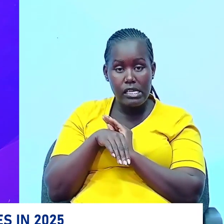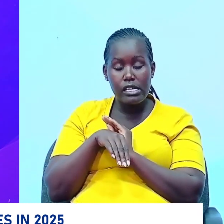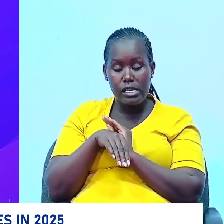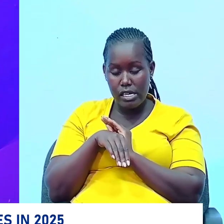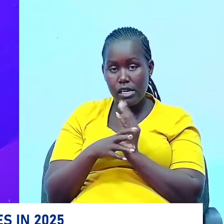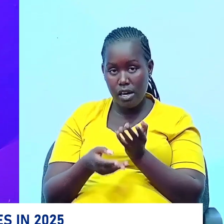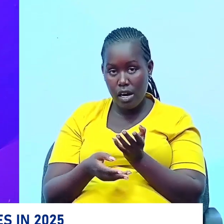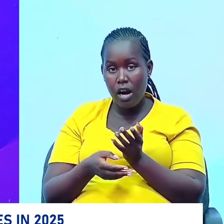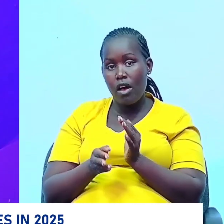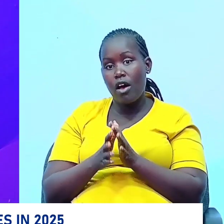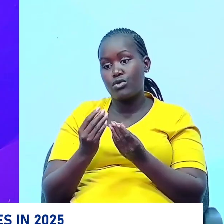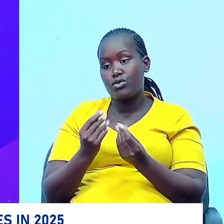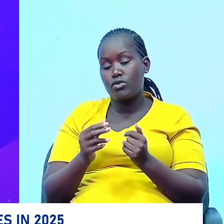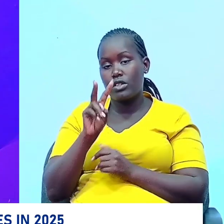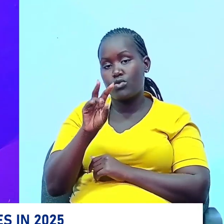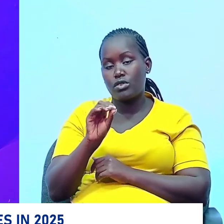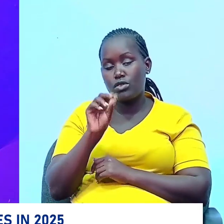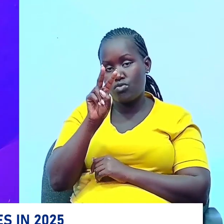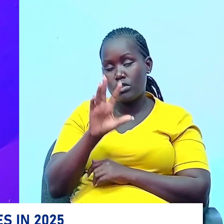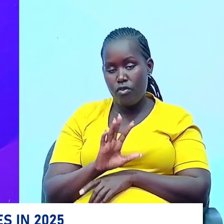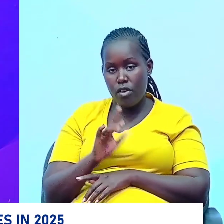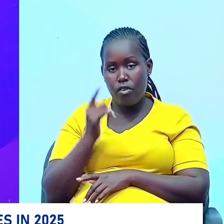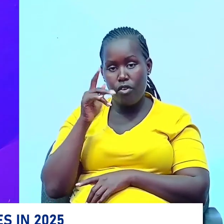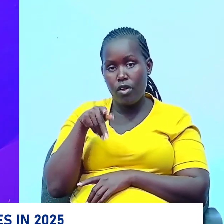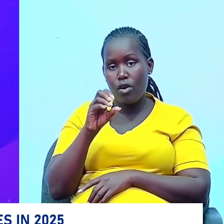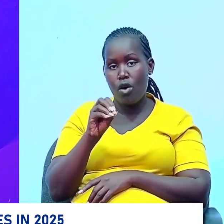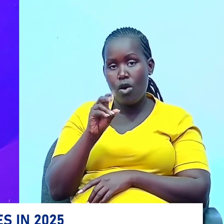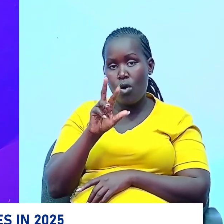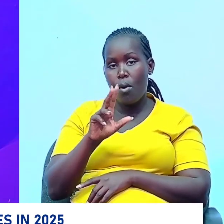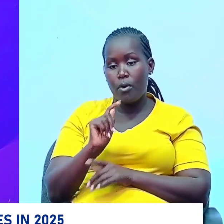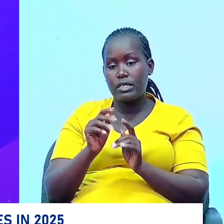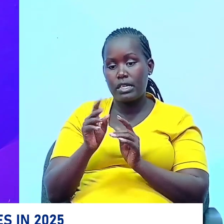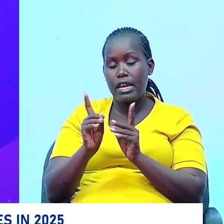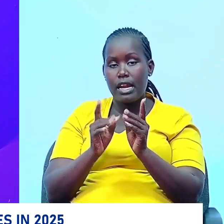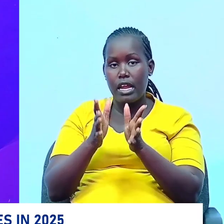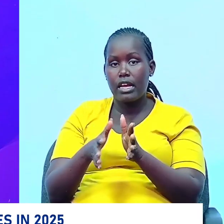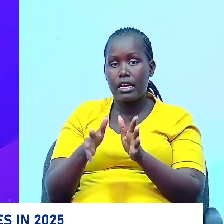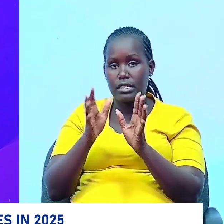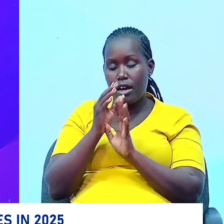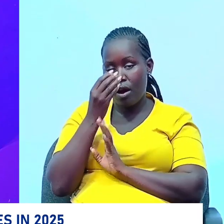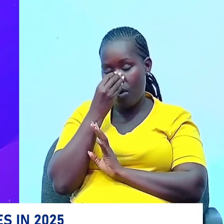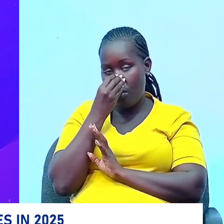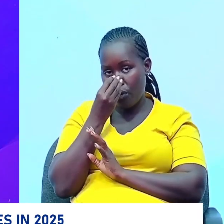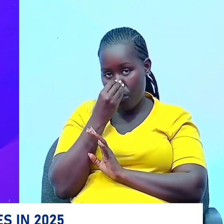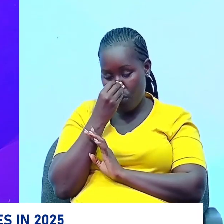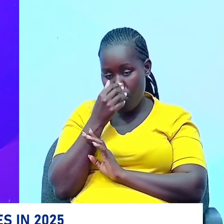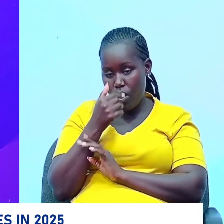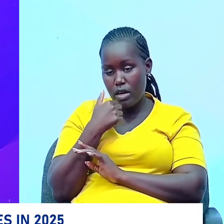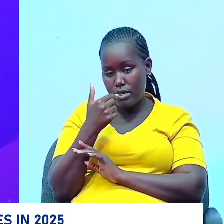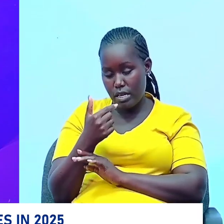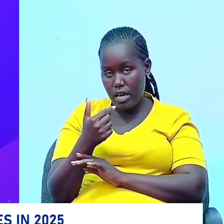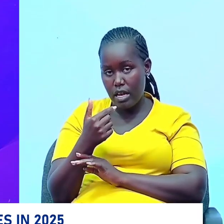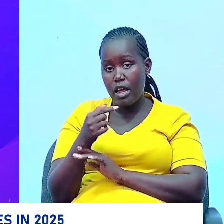in 2025, and that's according to Port Director Captain William Ruto. He attributed